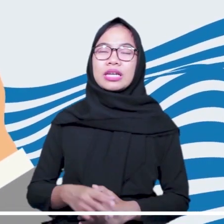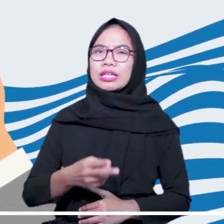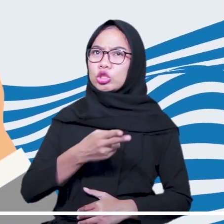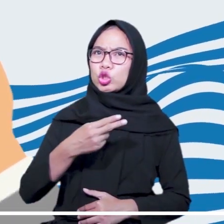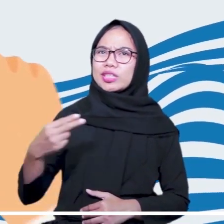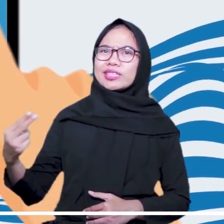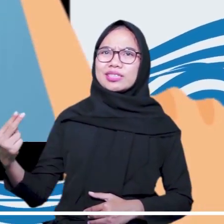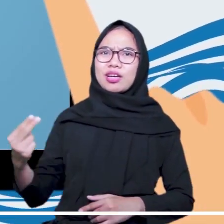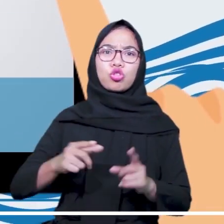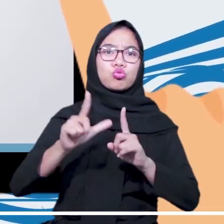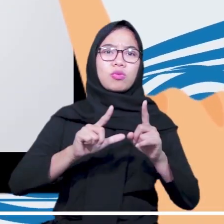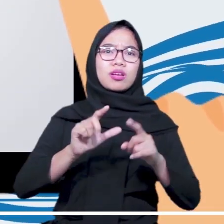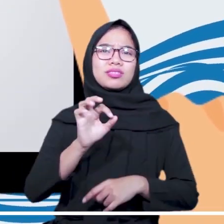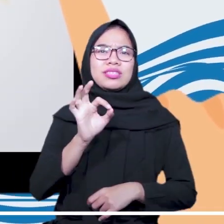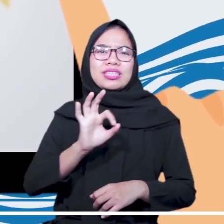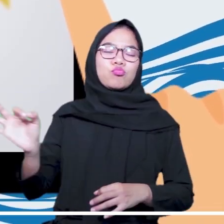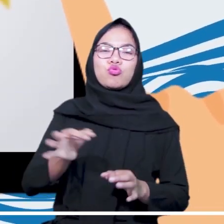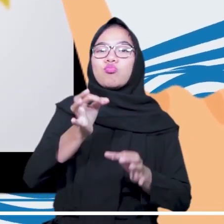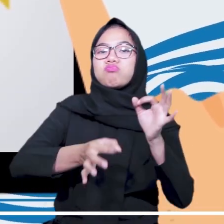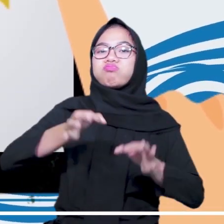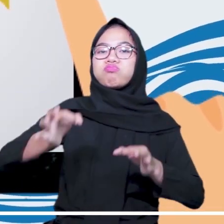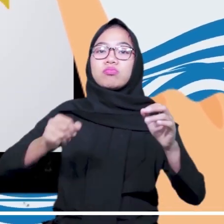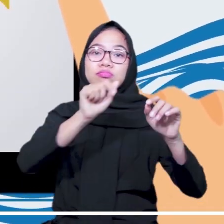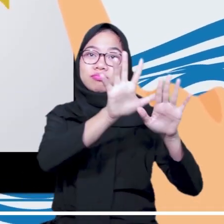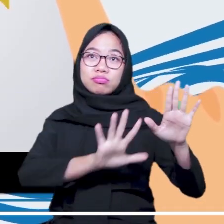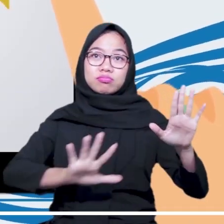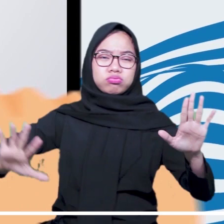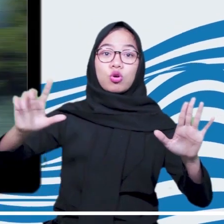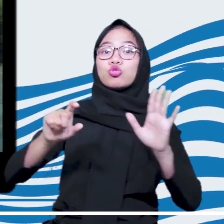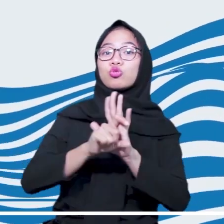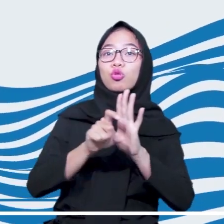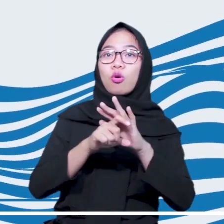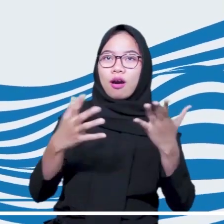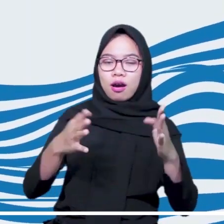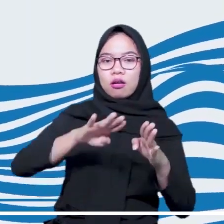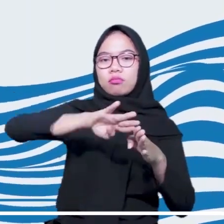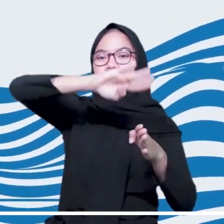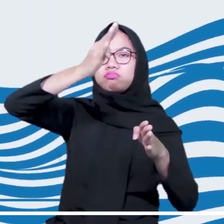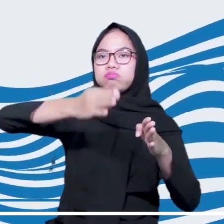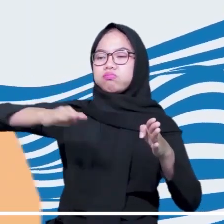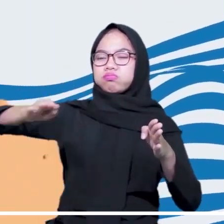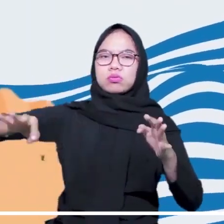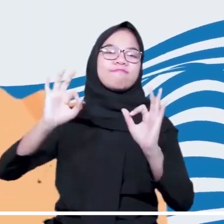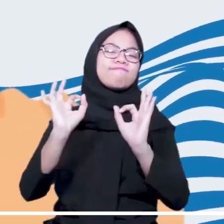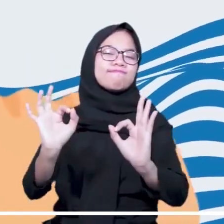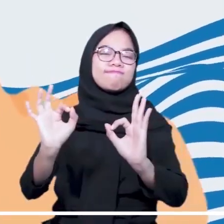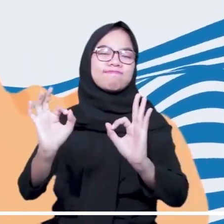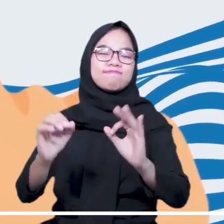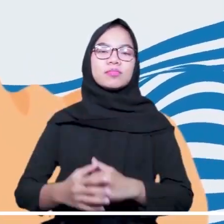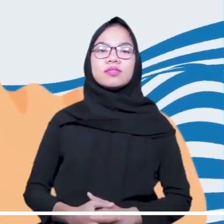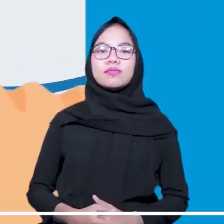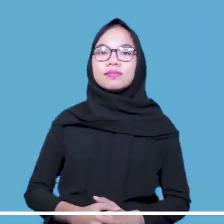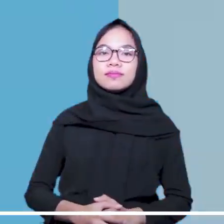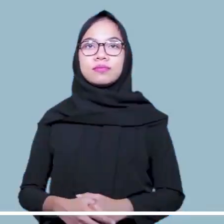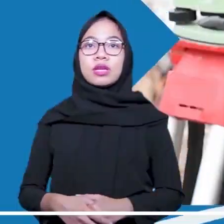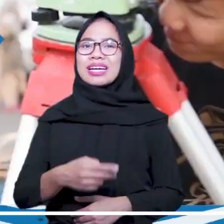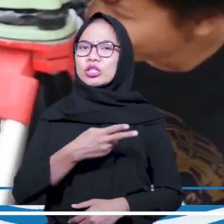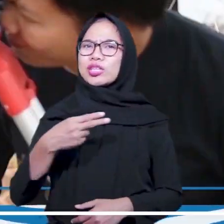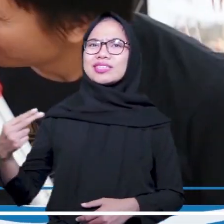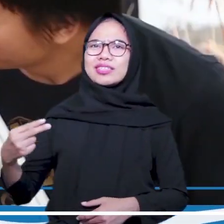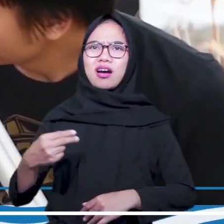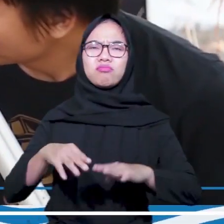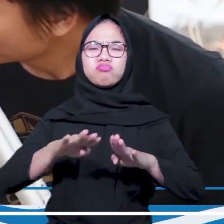Extending more than 17,000 islands, Indonesia is a perfect example of an archipelago. Indonesia's